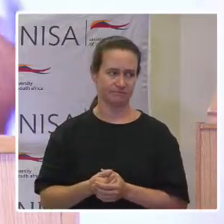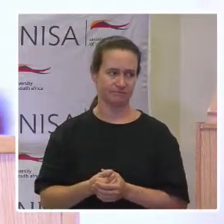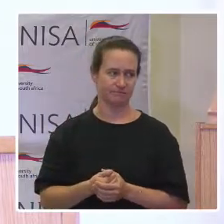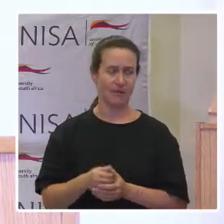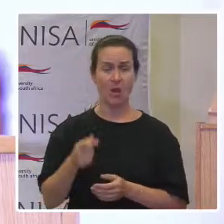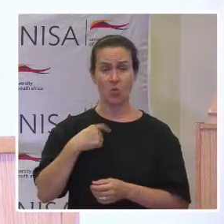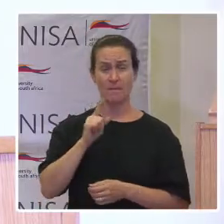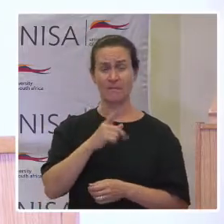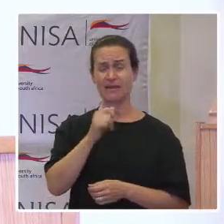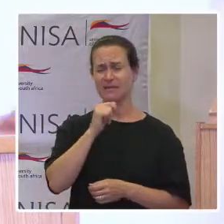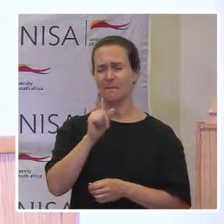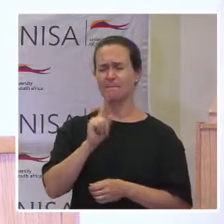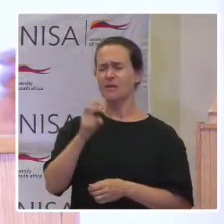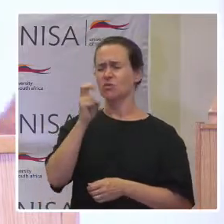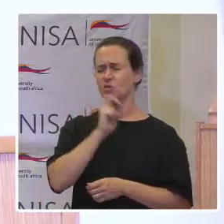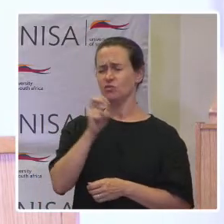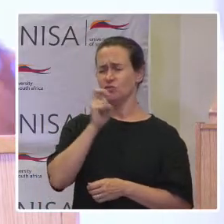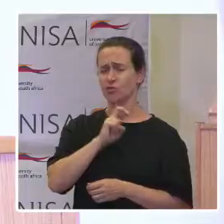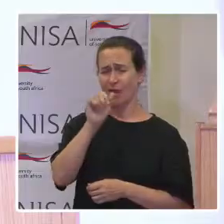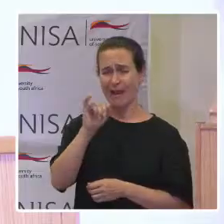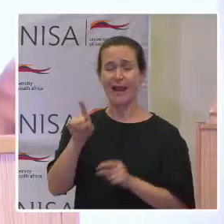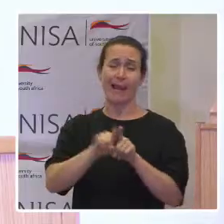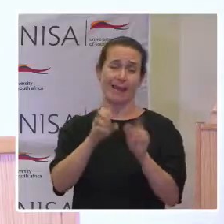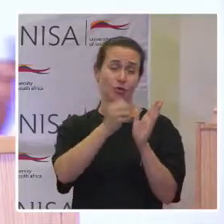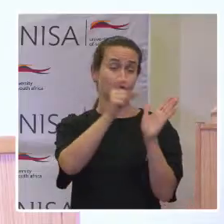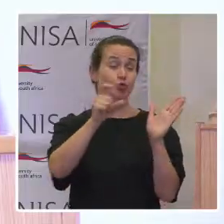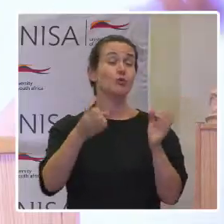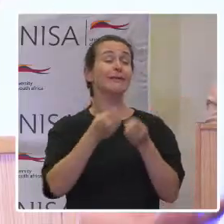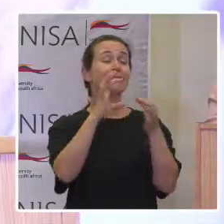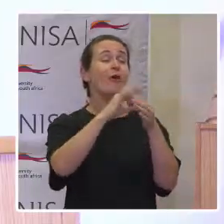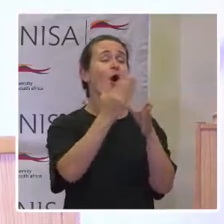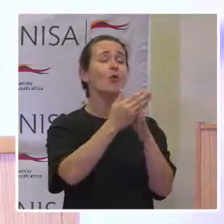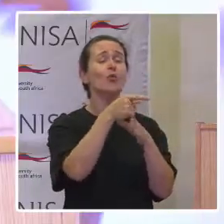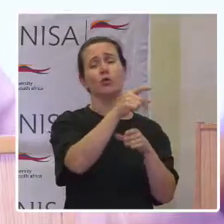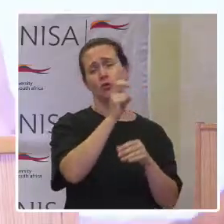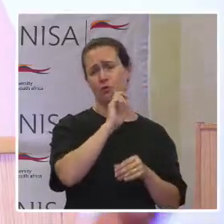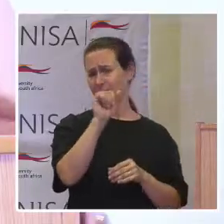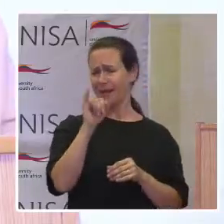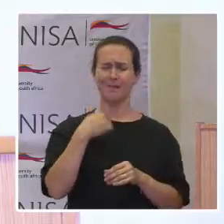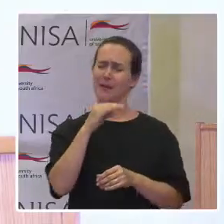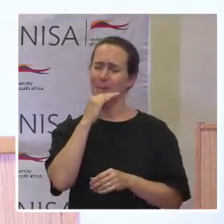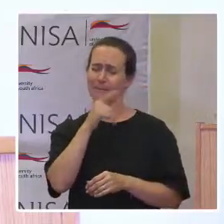use AI over and over like our students. When you give them anything, they just put it on the AI,